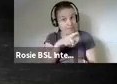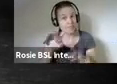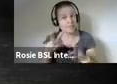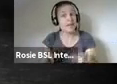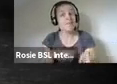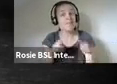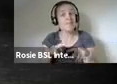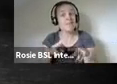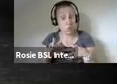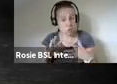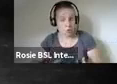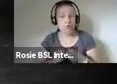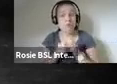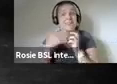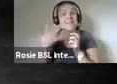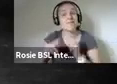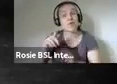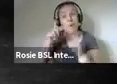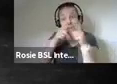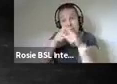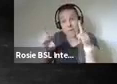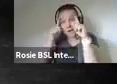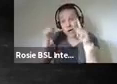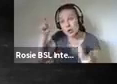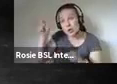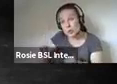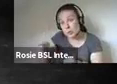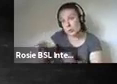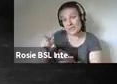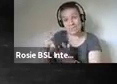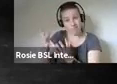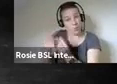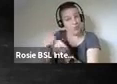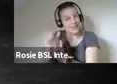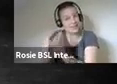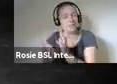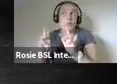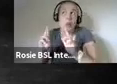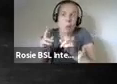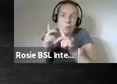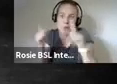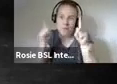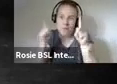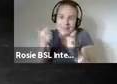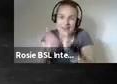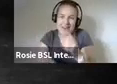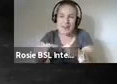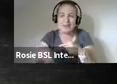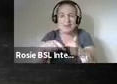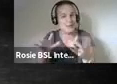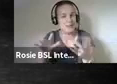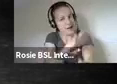with disabilities who's hoping to start university this year to train in filmmaking himself. So enjoy.